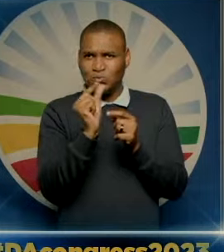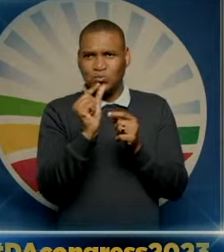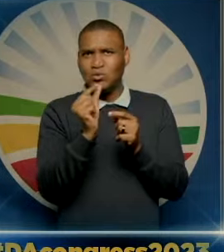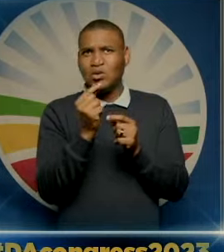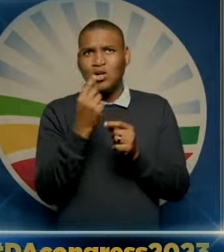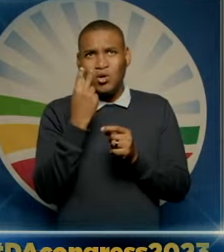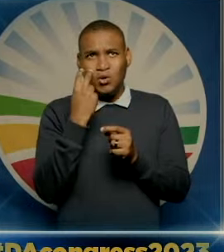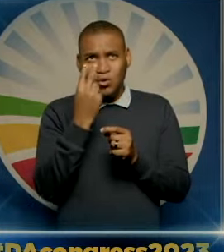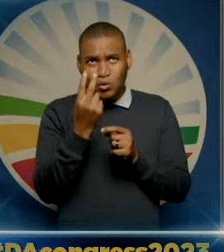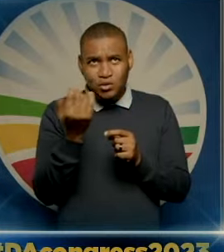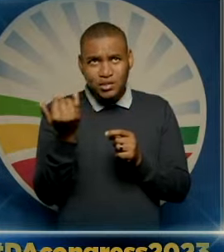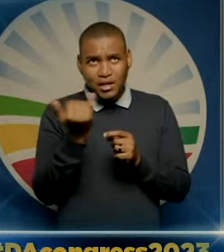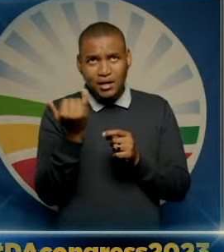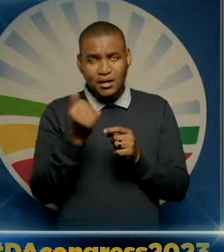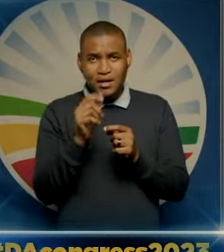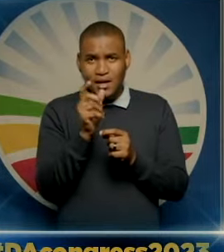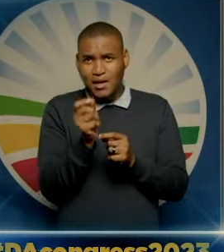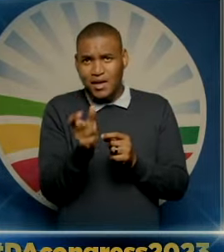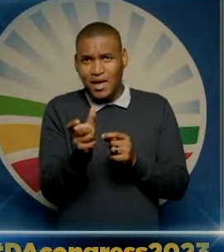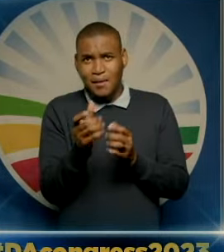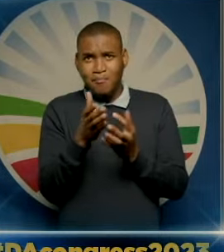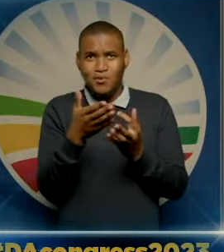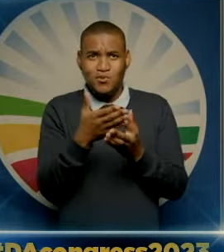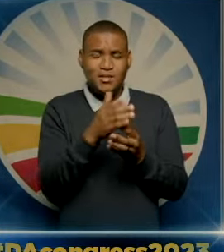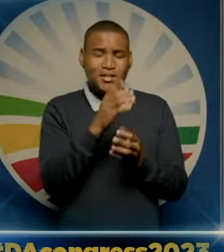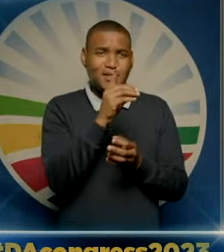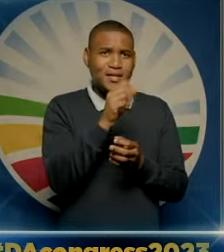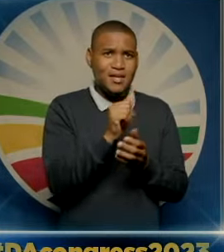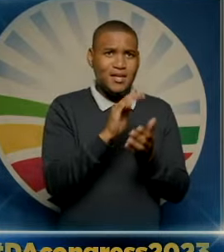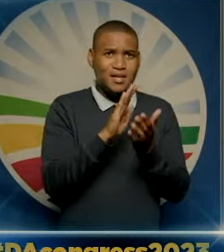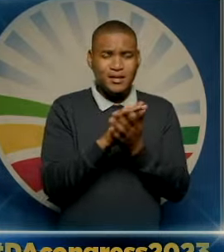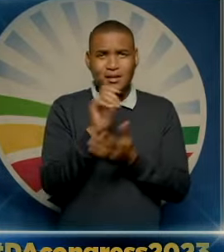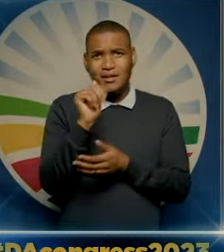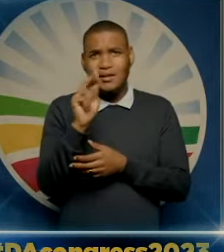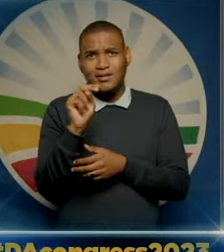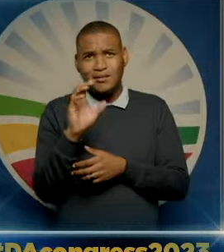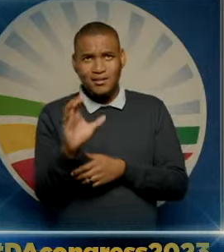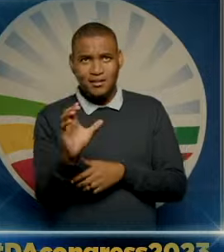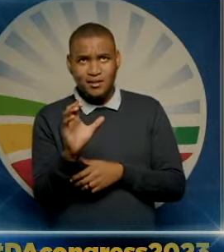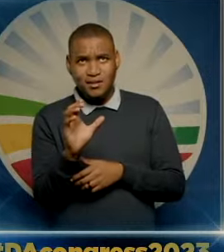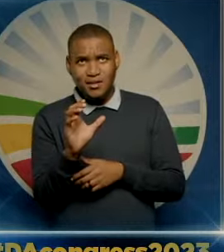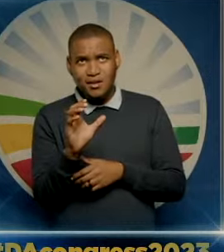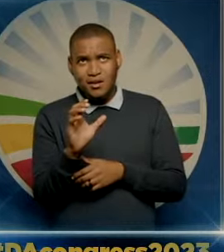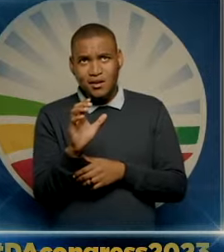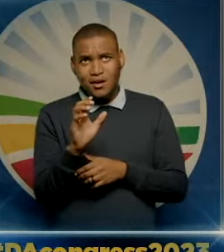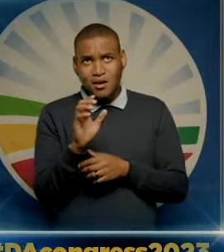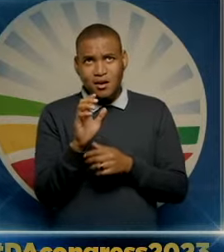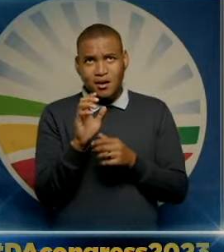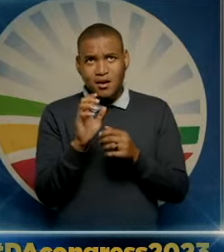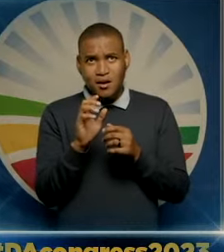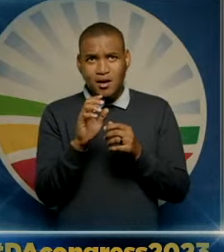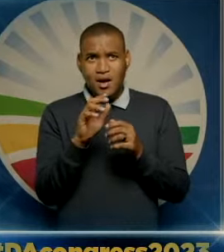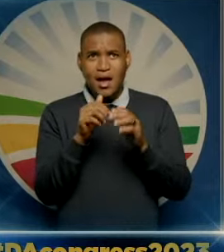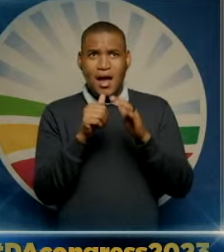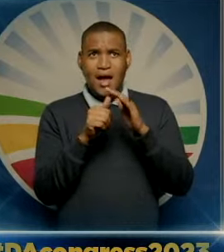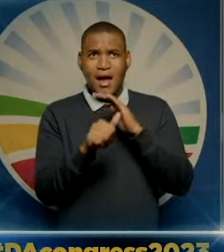looks like. A gap between the DA and the ANC, frequently polled